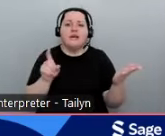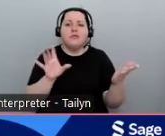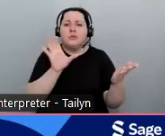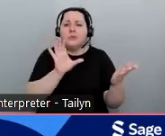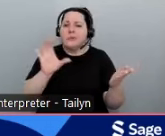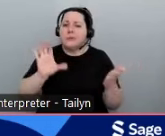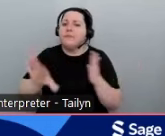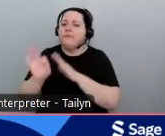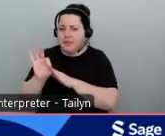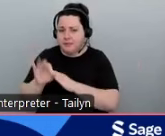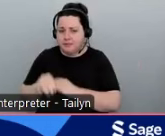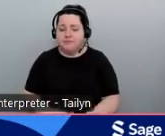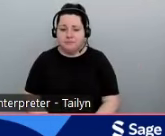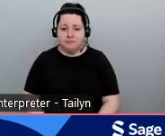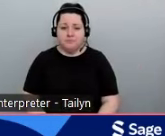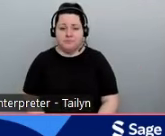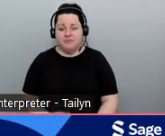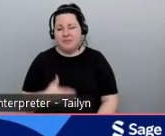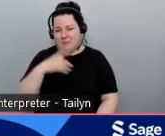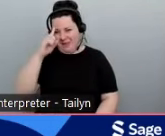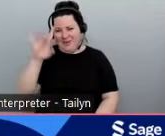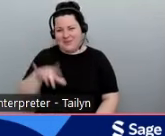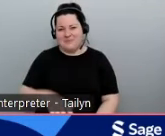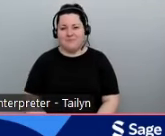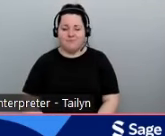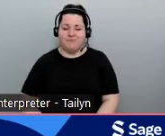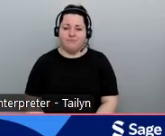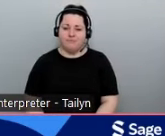it. Those are my thoughts for now.